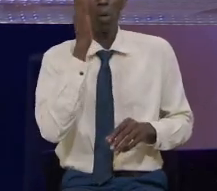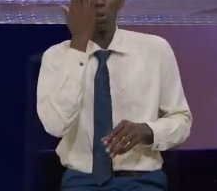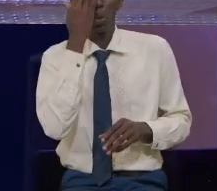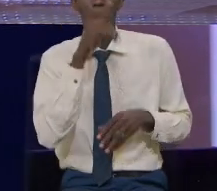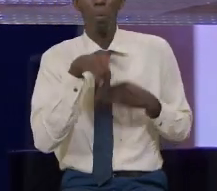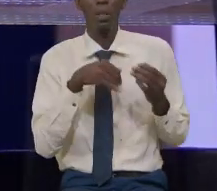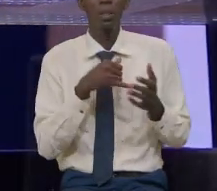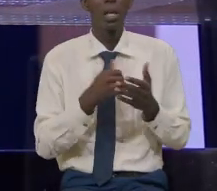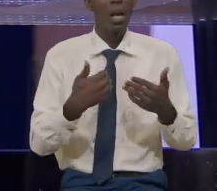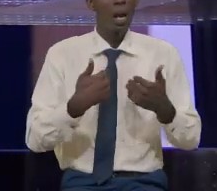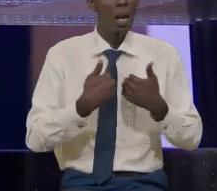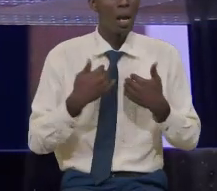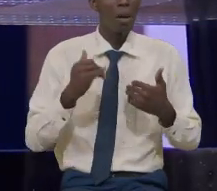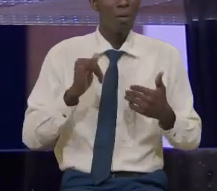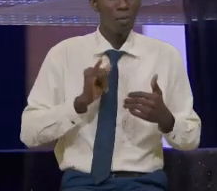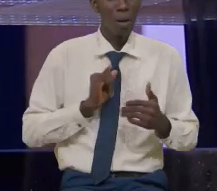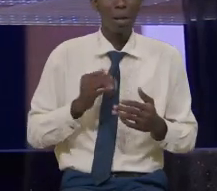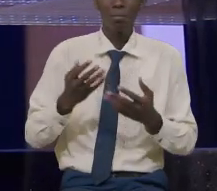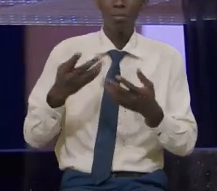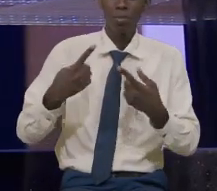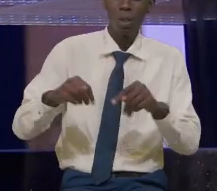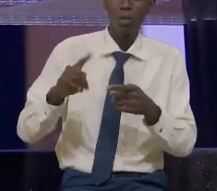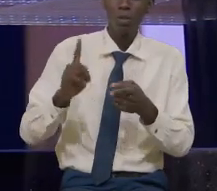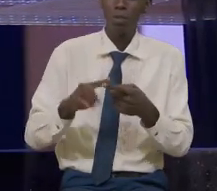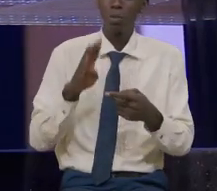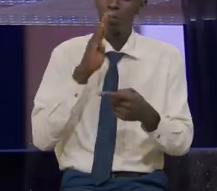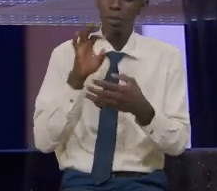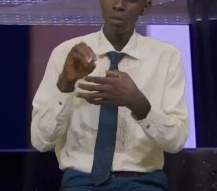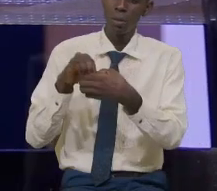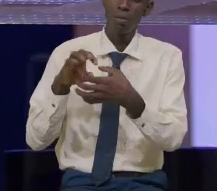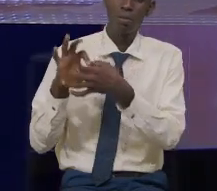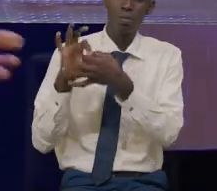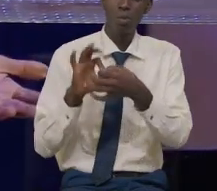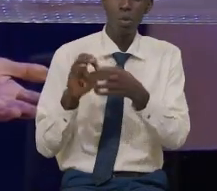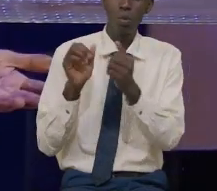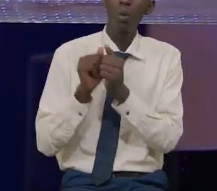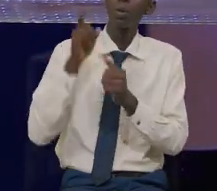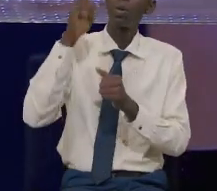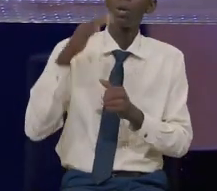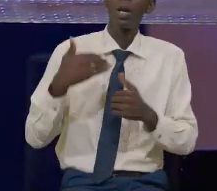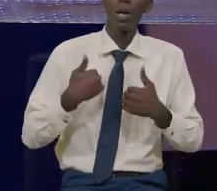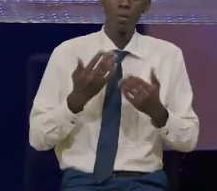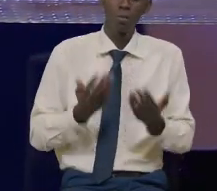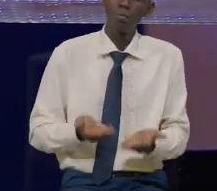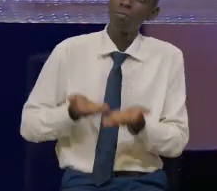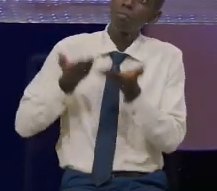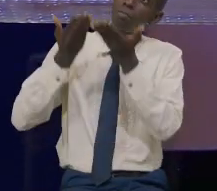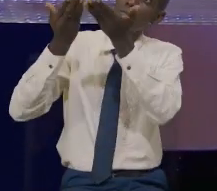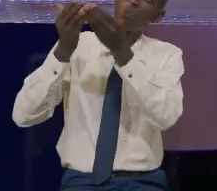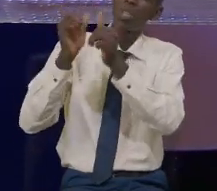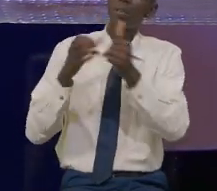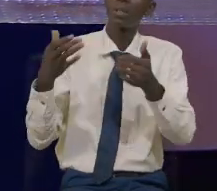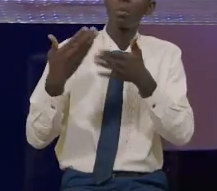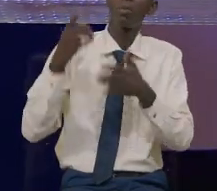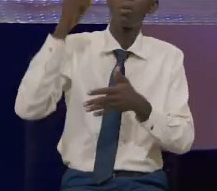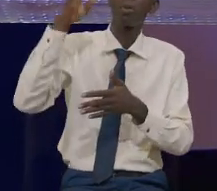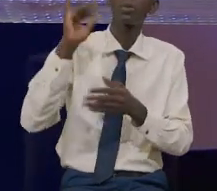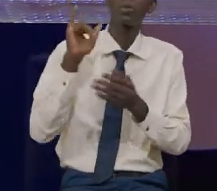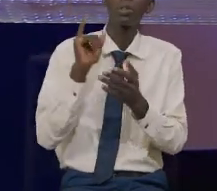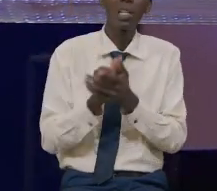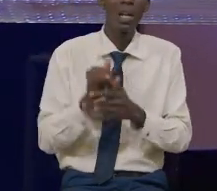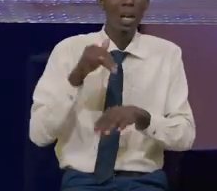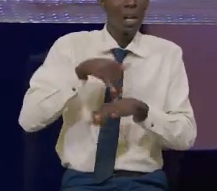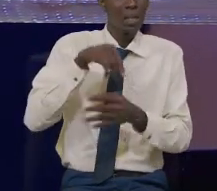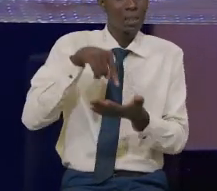this. Have I reconciled with God? Have you reconciled with God? Have you tabled everything before God so that at